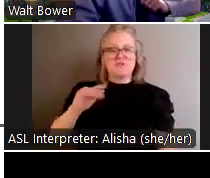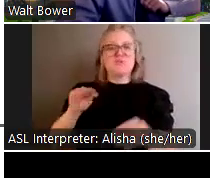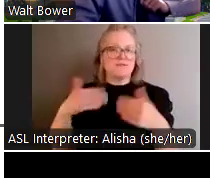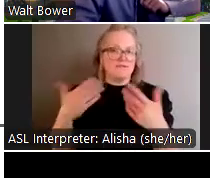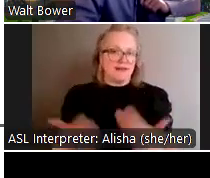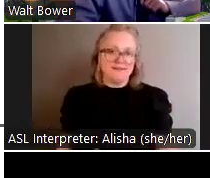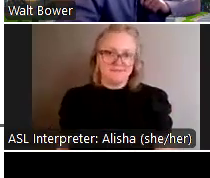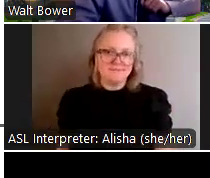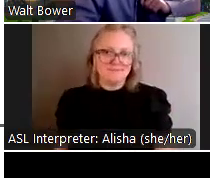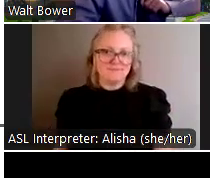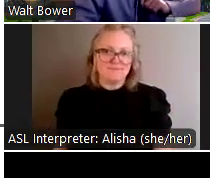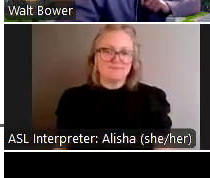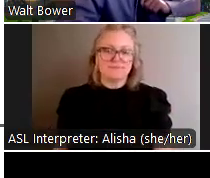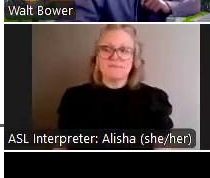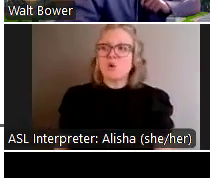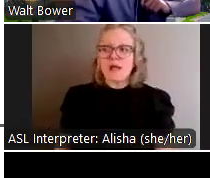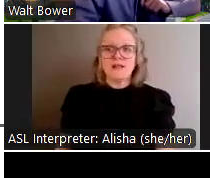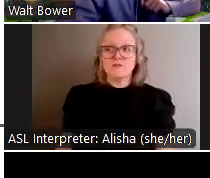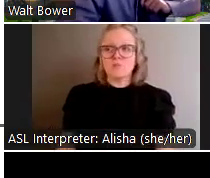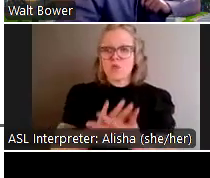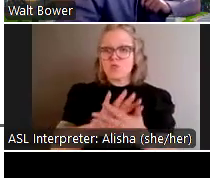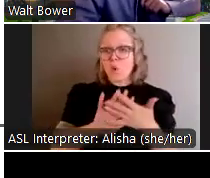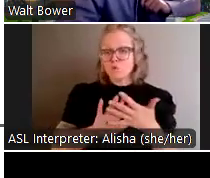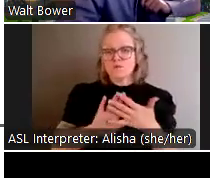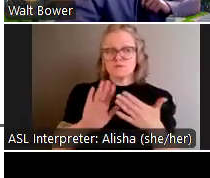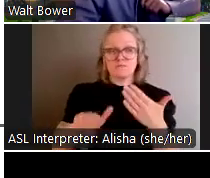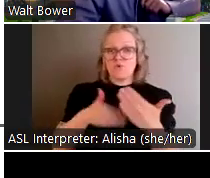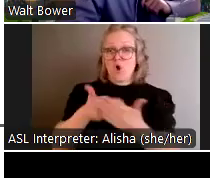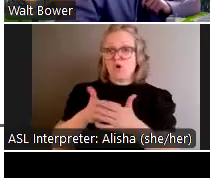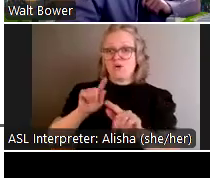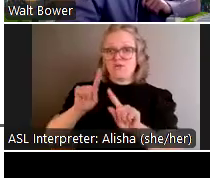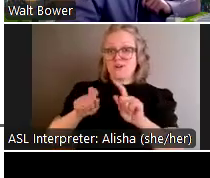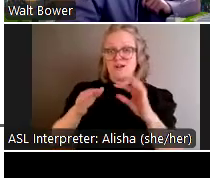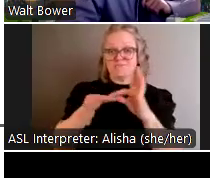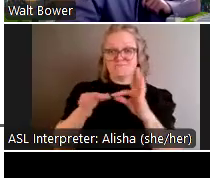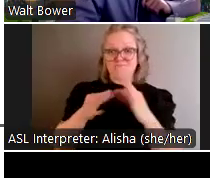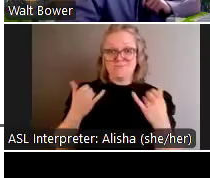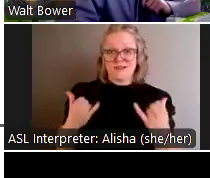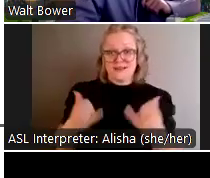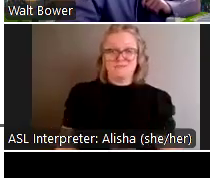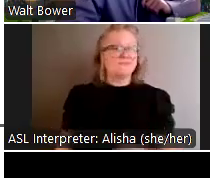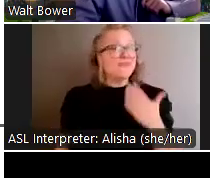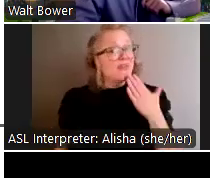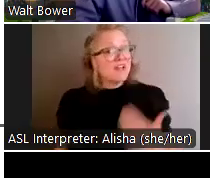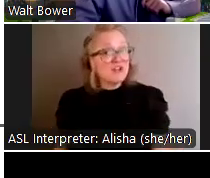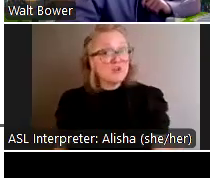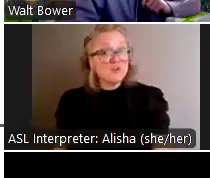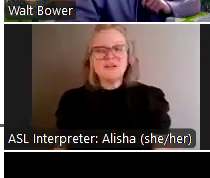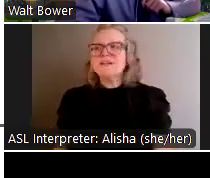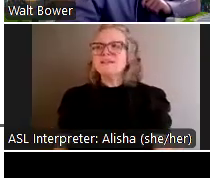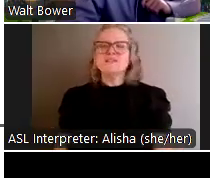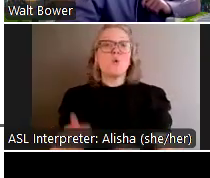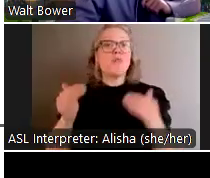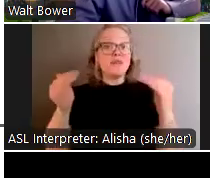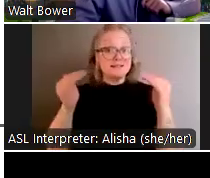Okay, those are the comments and questions we have now. All right, thank you. So the next thing that we're going to talk